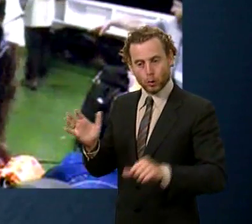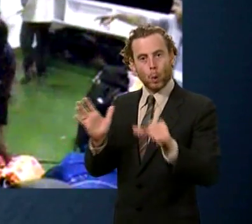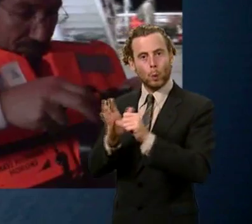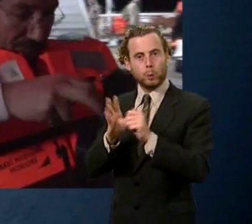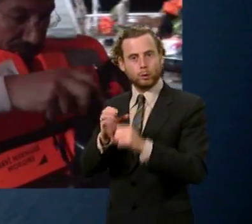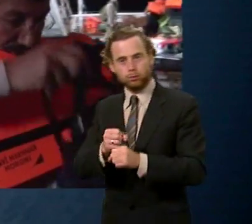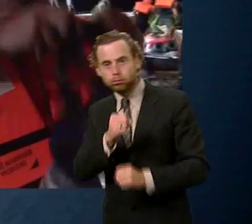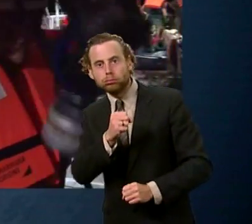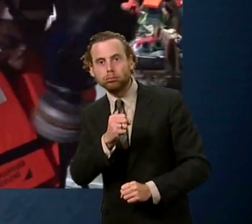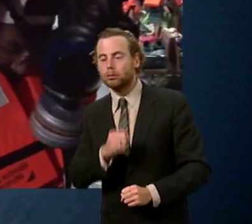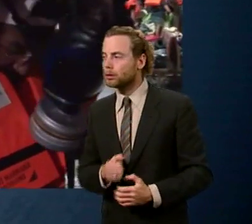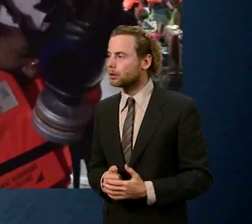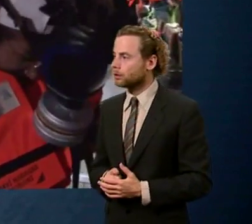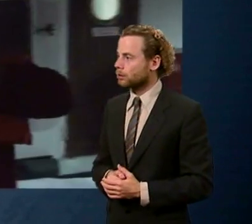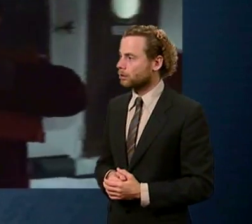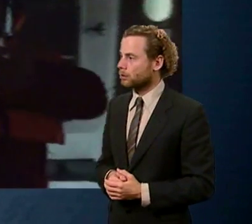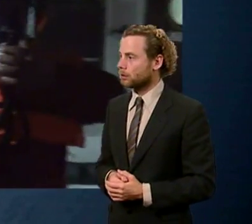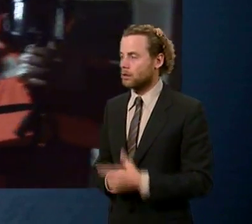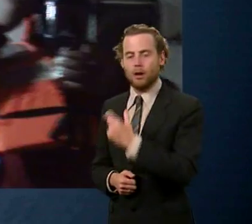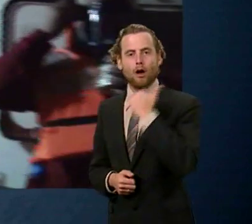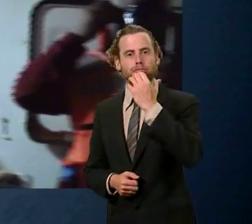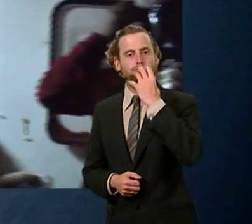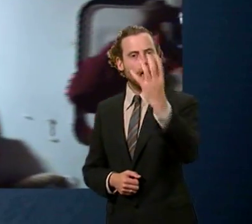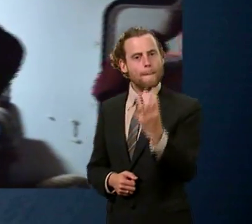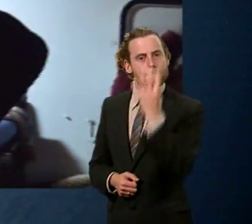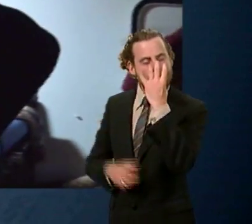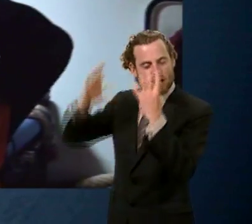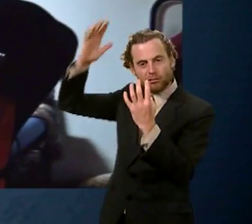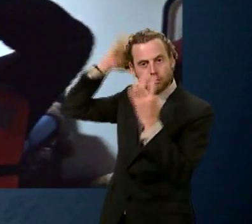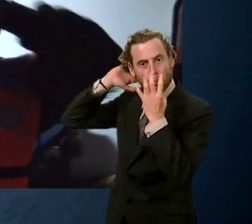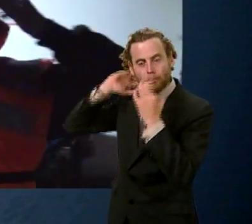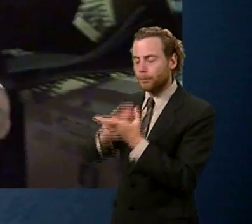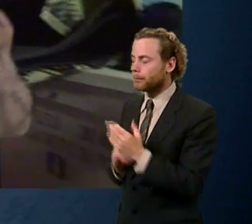staves. They'd stocked up with gas masks.